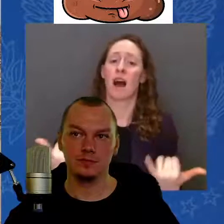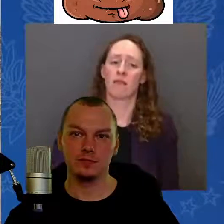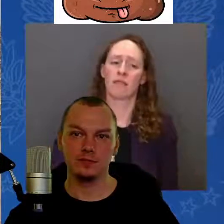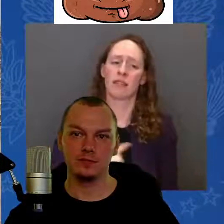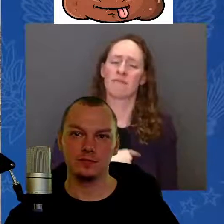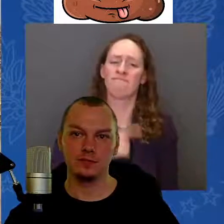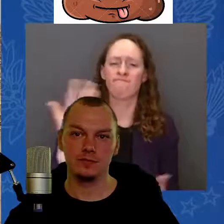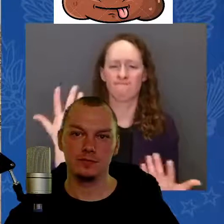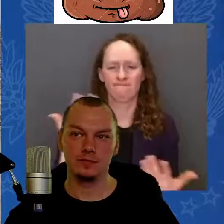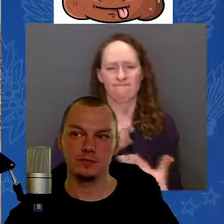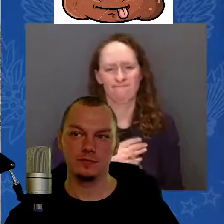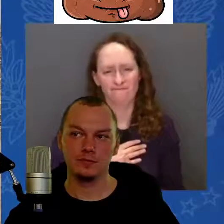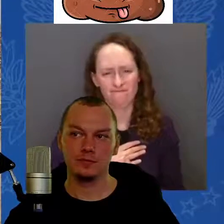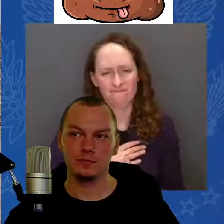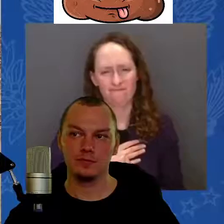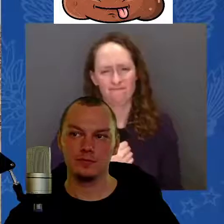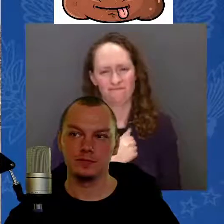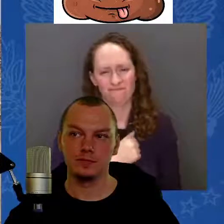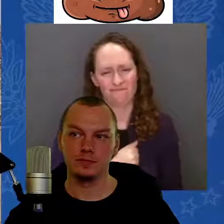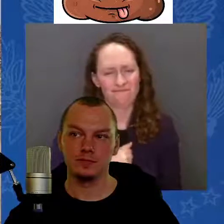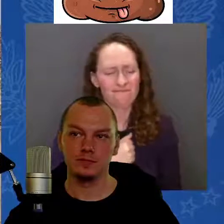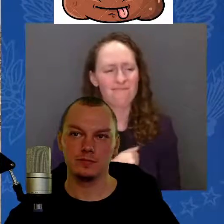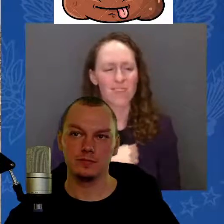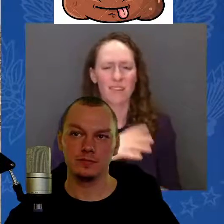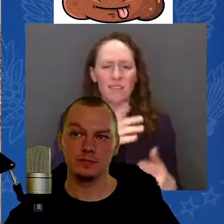affected by this disaster.